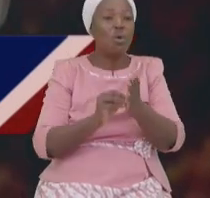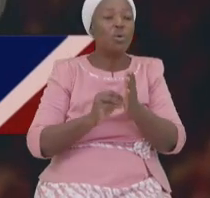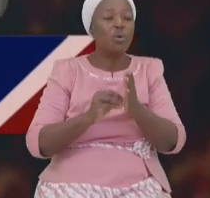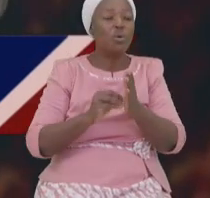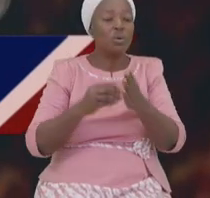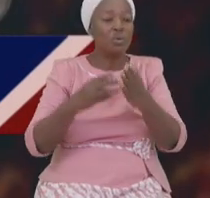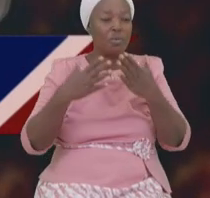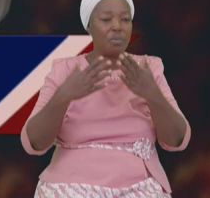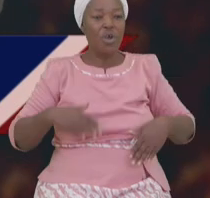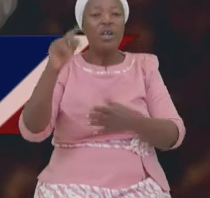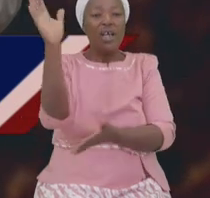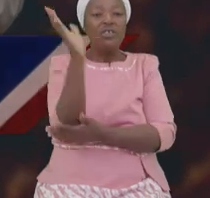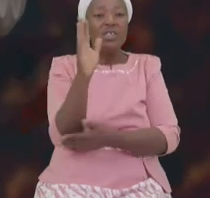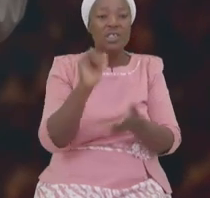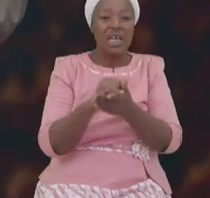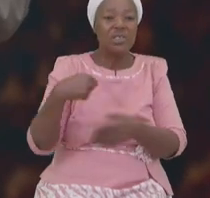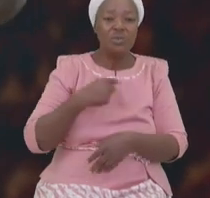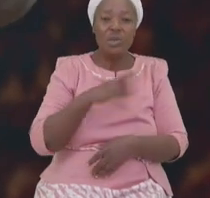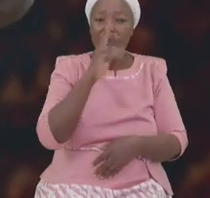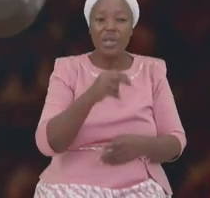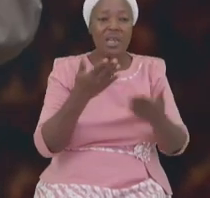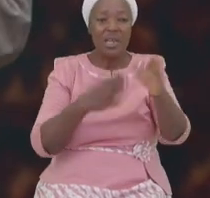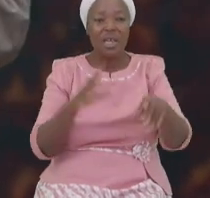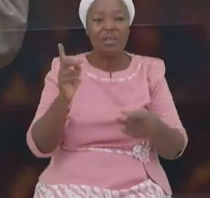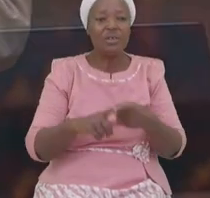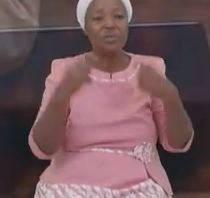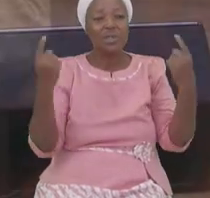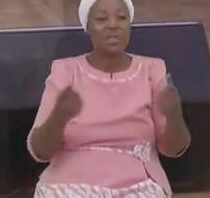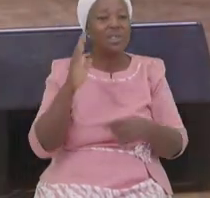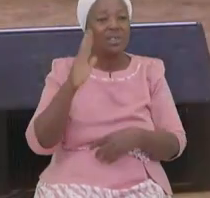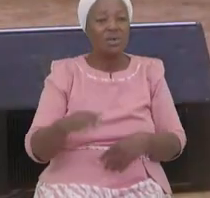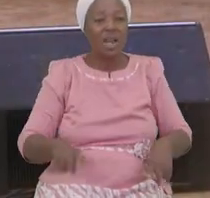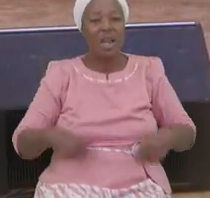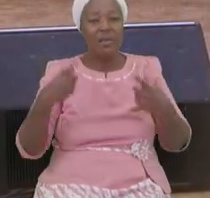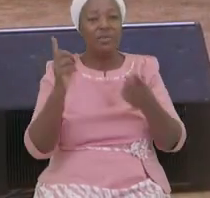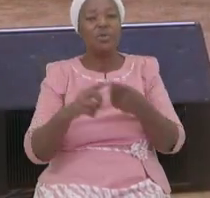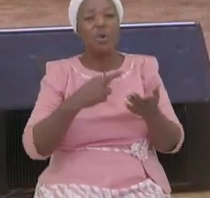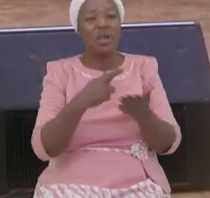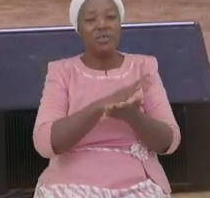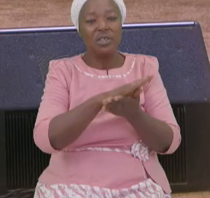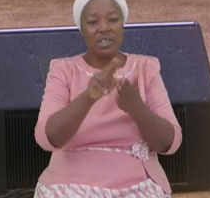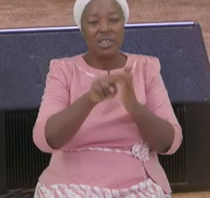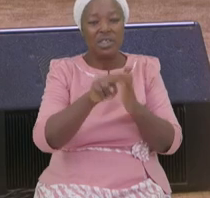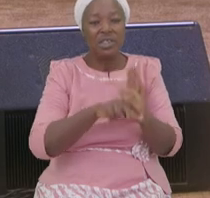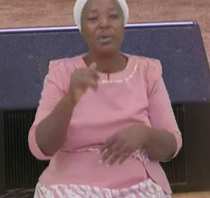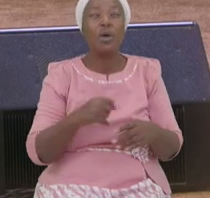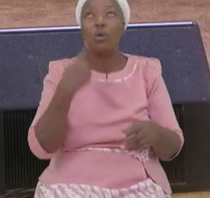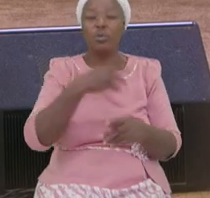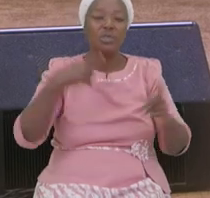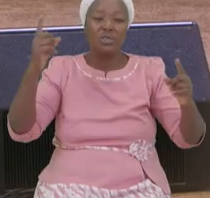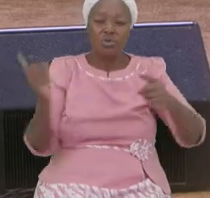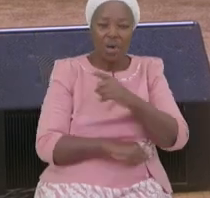we, being dead to sins, should live unto righteousness, by whose stripes